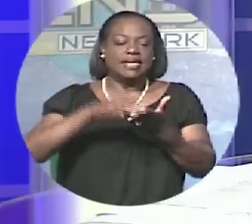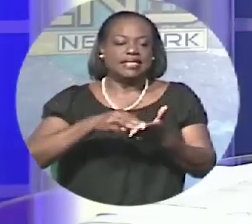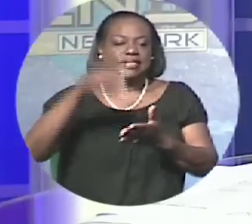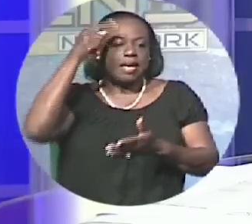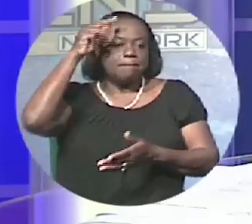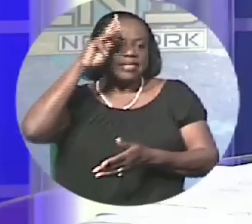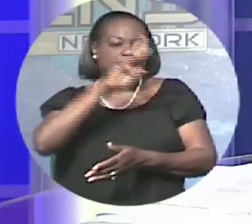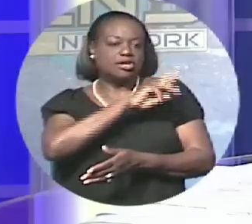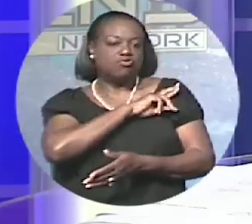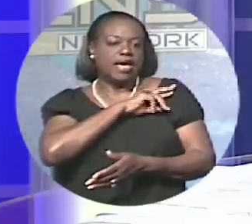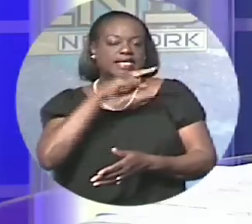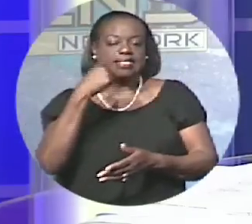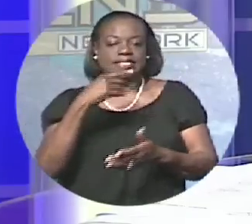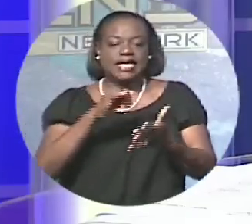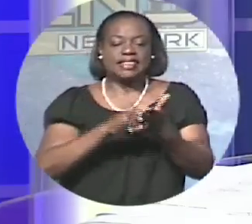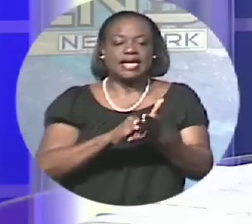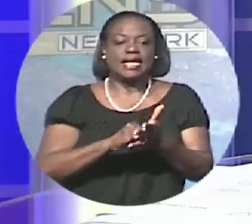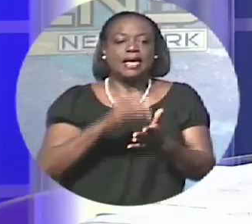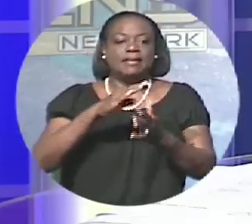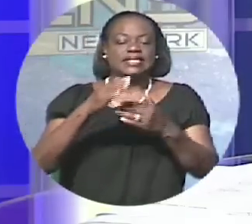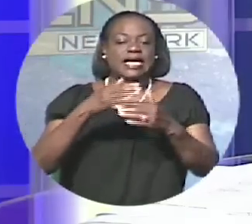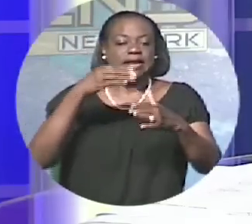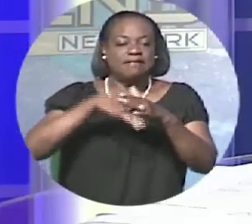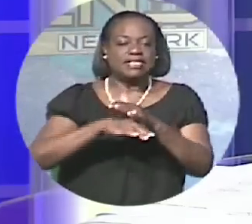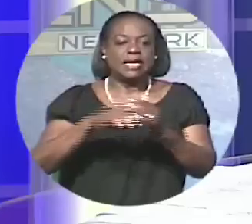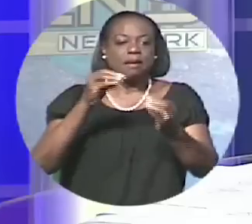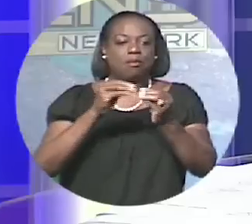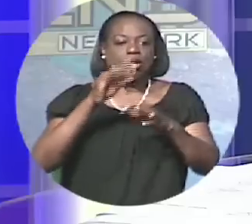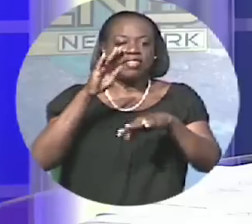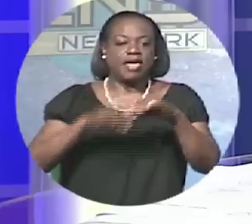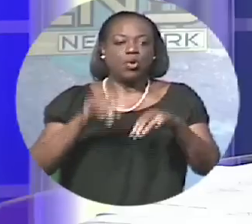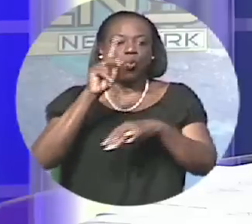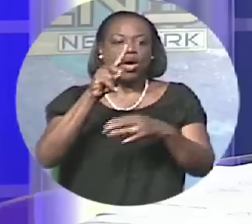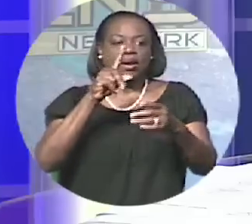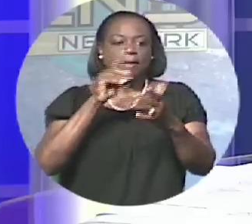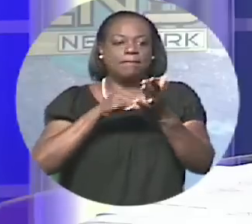also announced that besides investing more than $100 million in